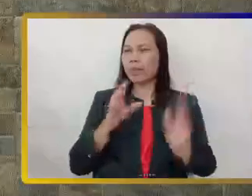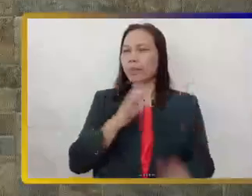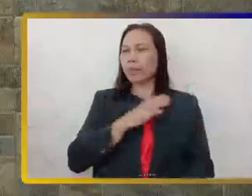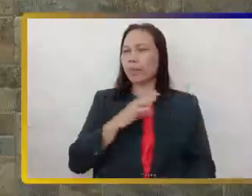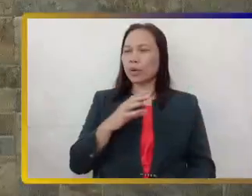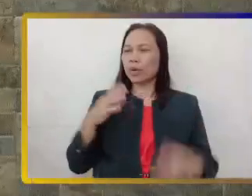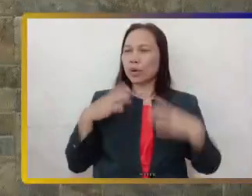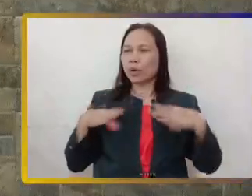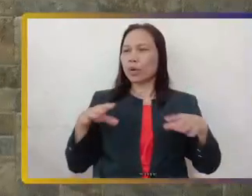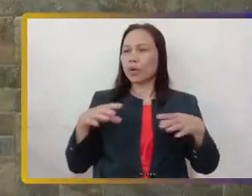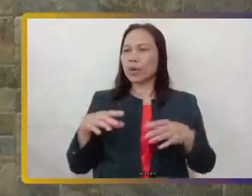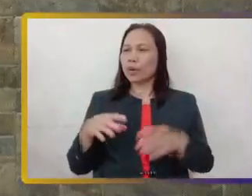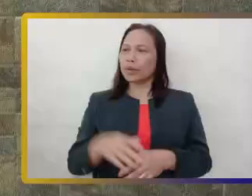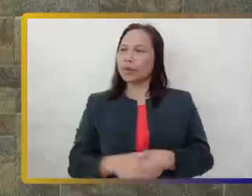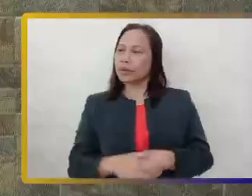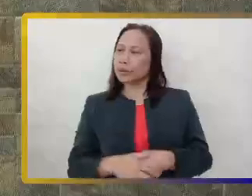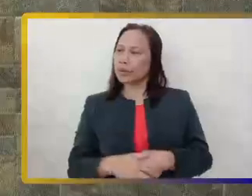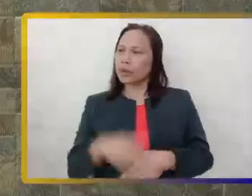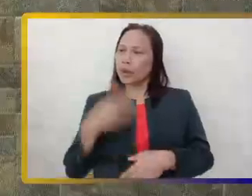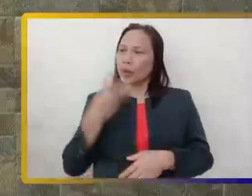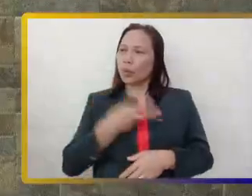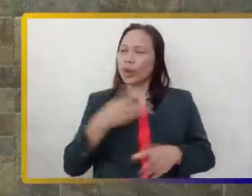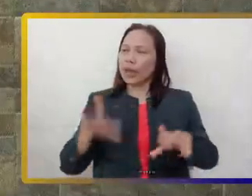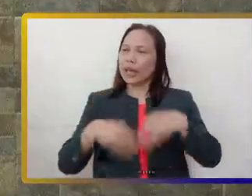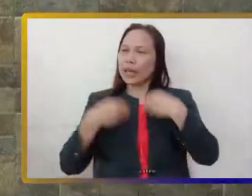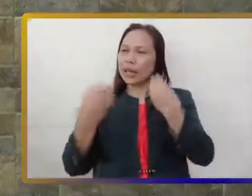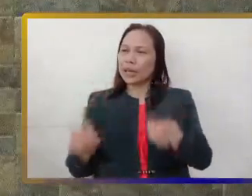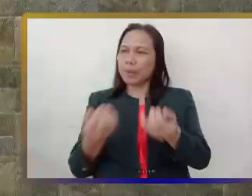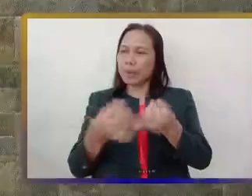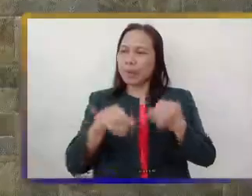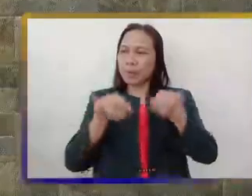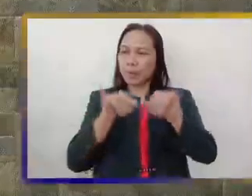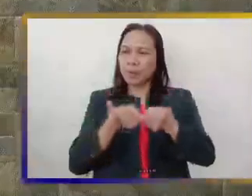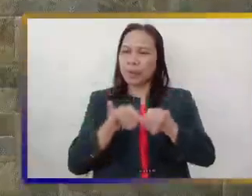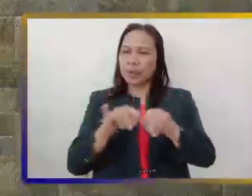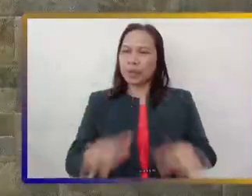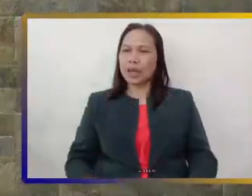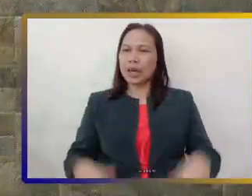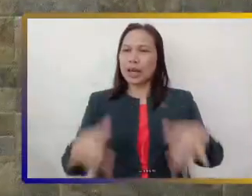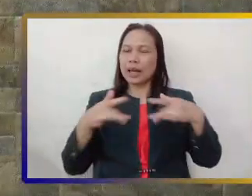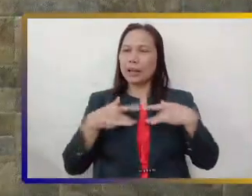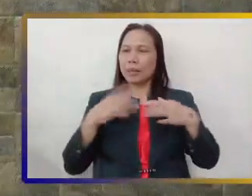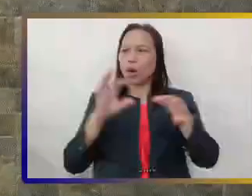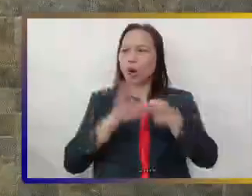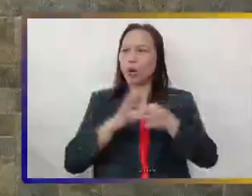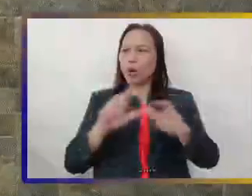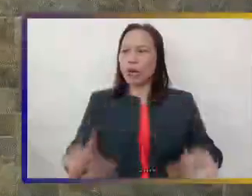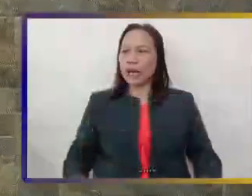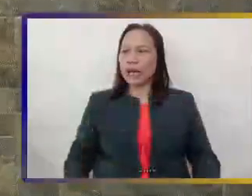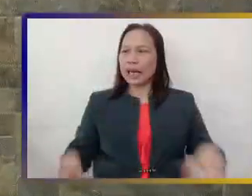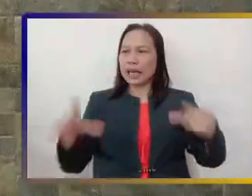living first we give importance to the life of the living